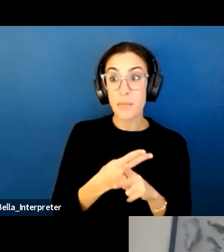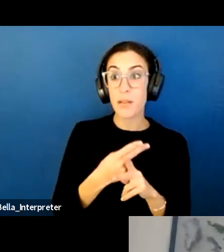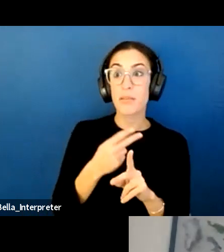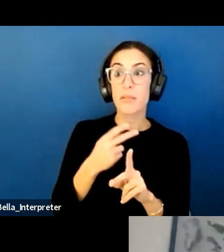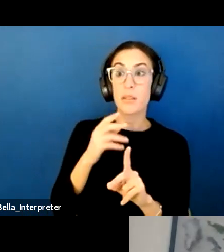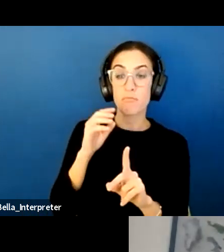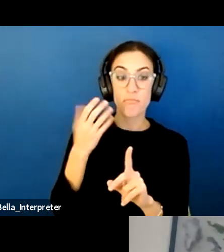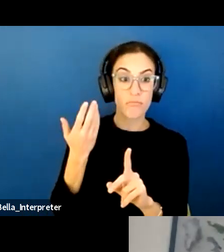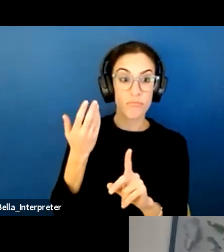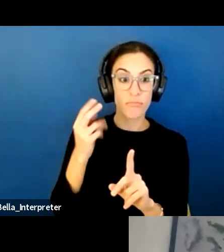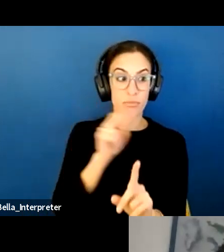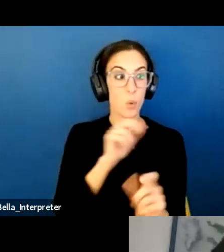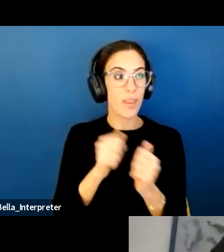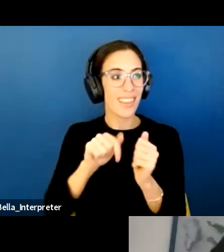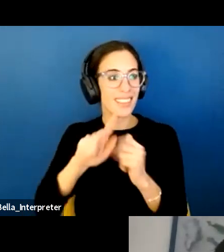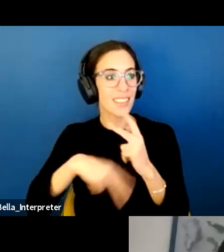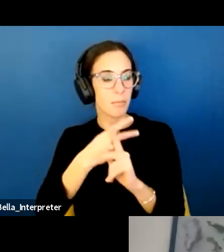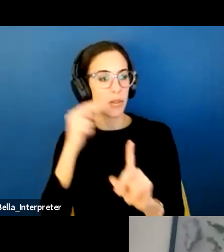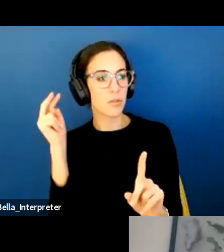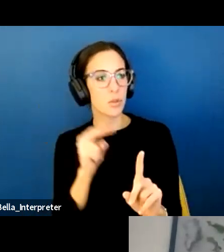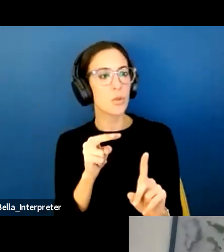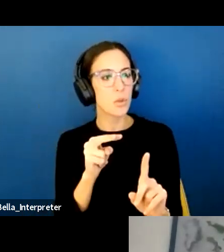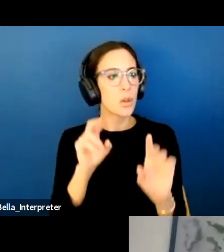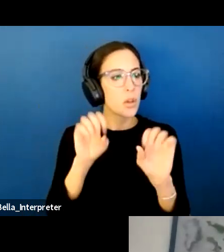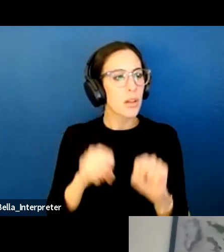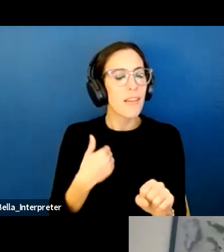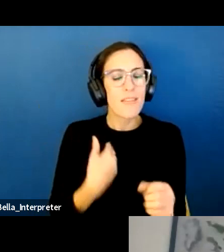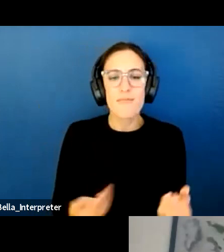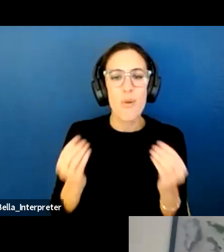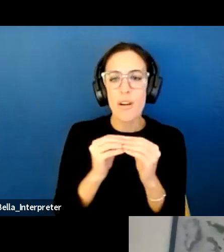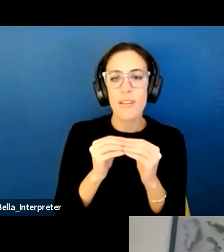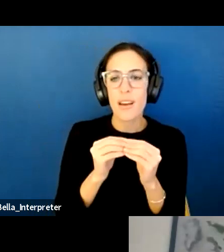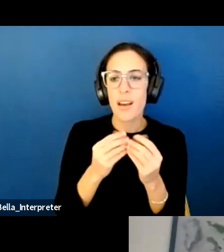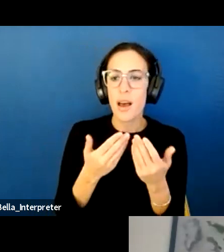can have a better, more productive conversation about how the technology should be used.